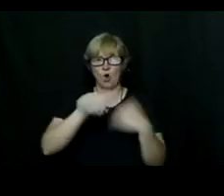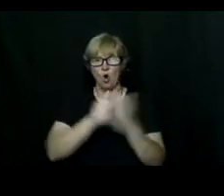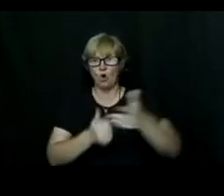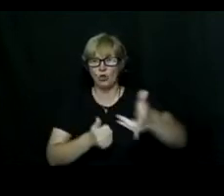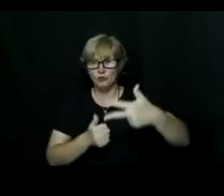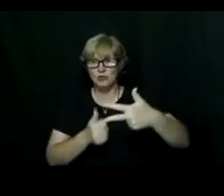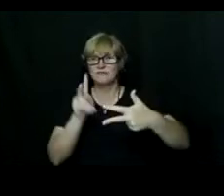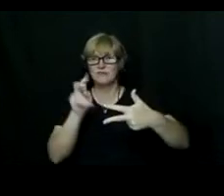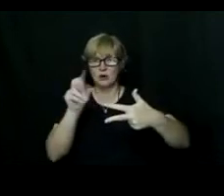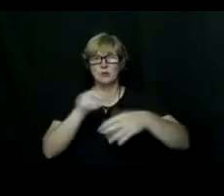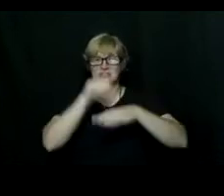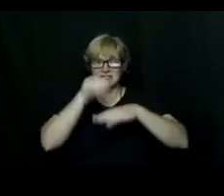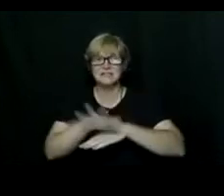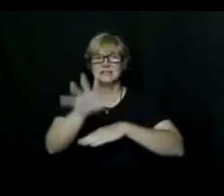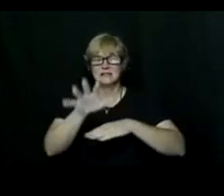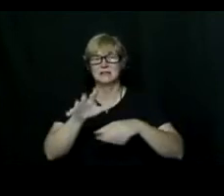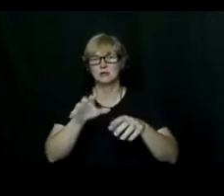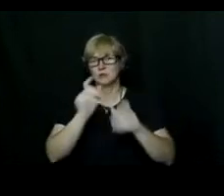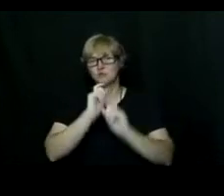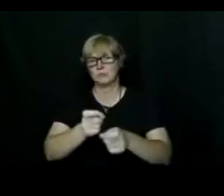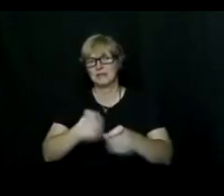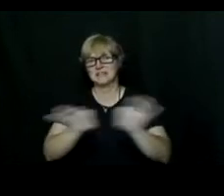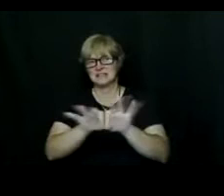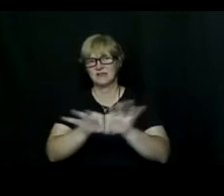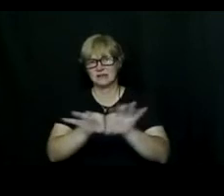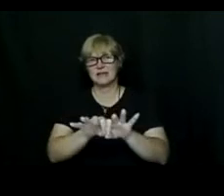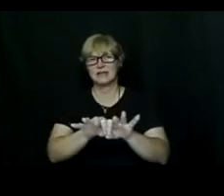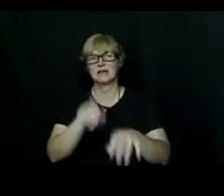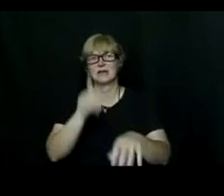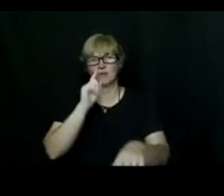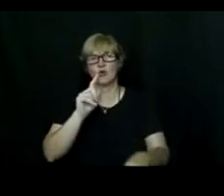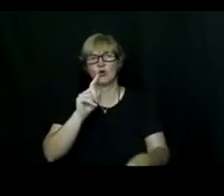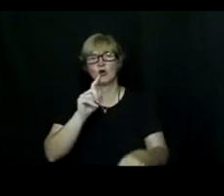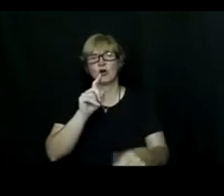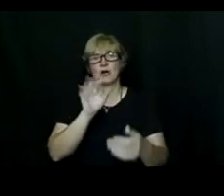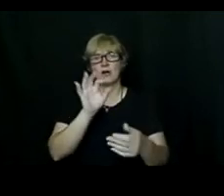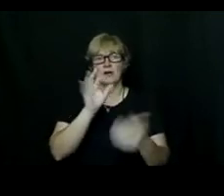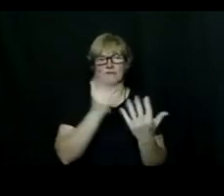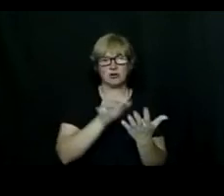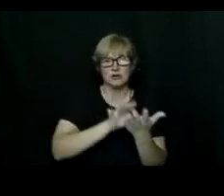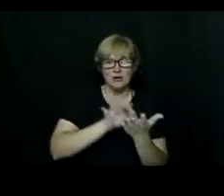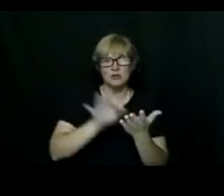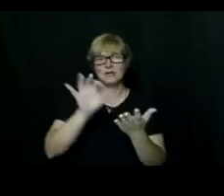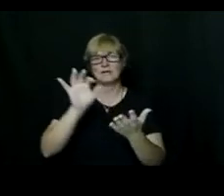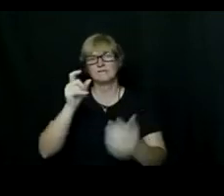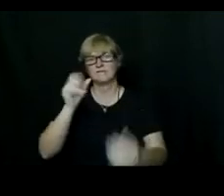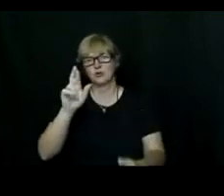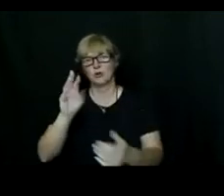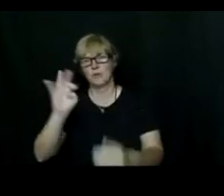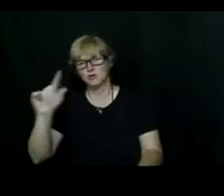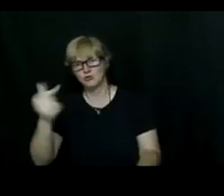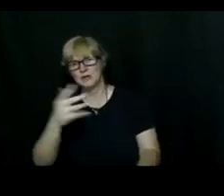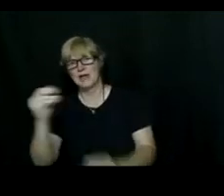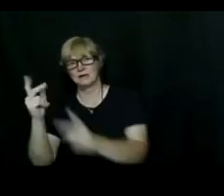to the model, for finger monitoring as well. And for calculation, everything but reasoning also contributed significantly in the first